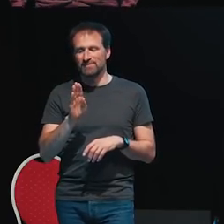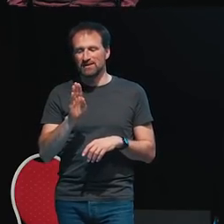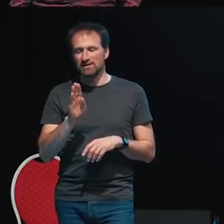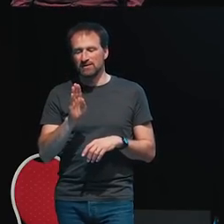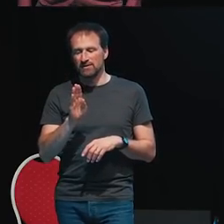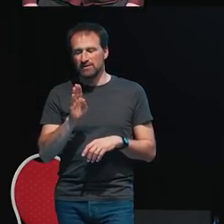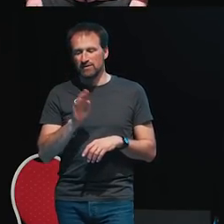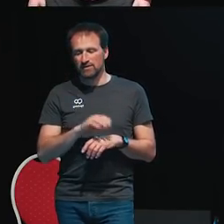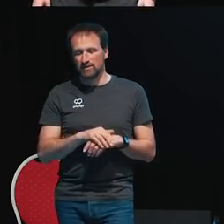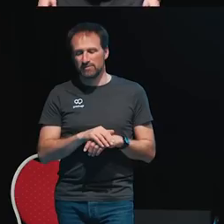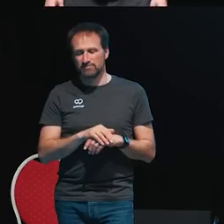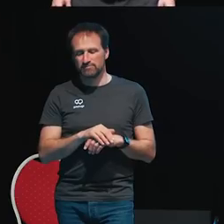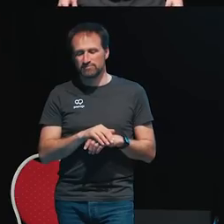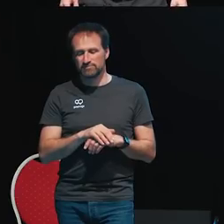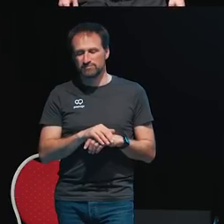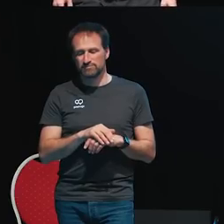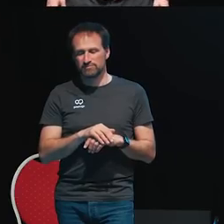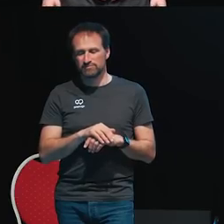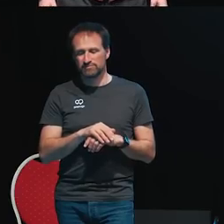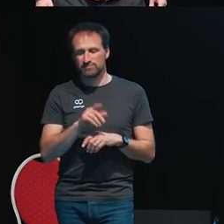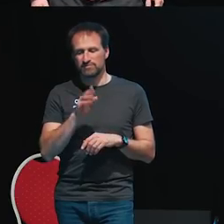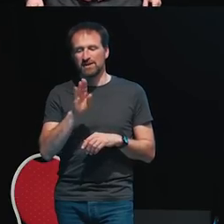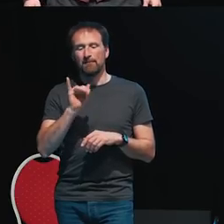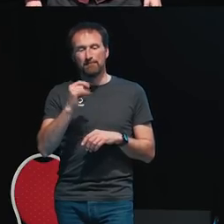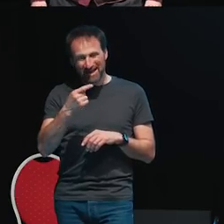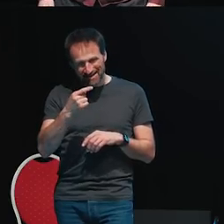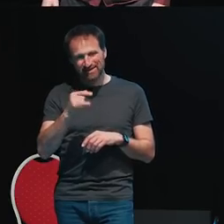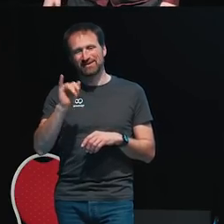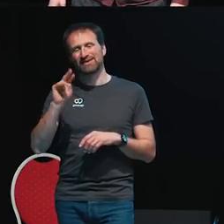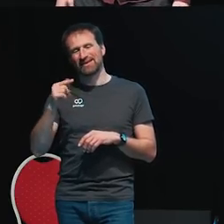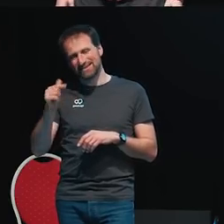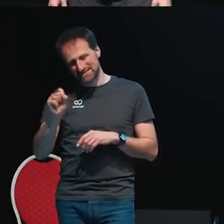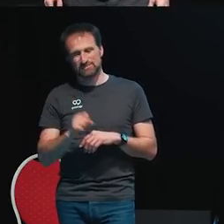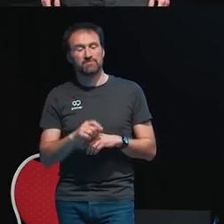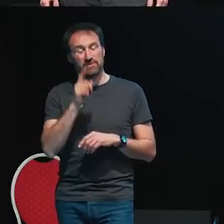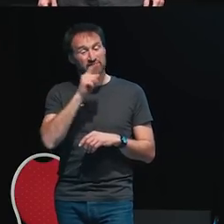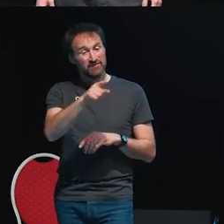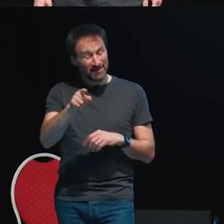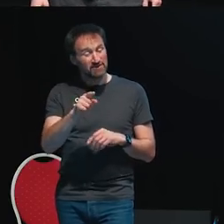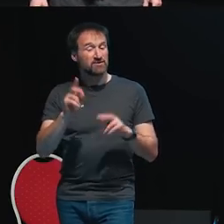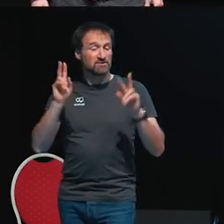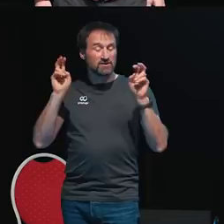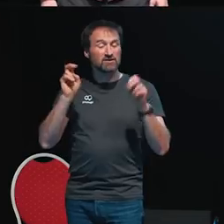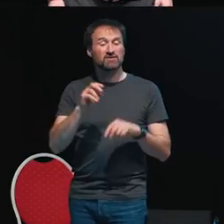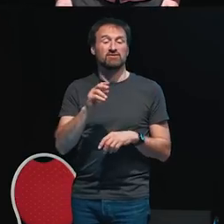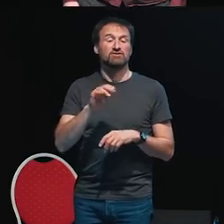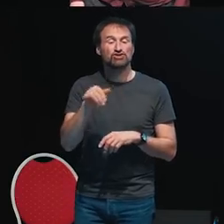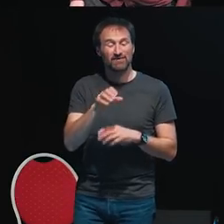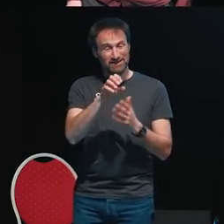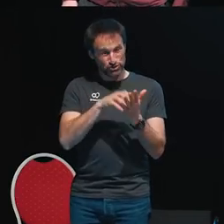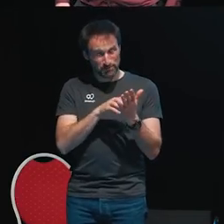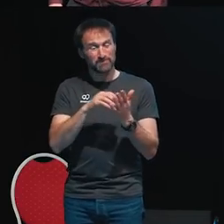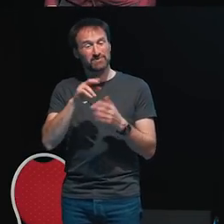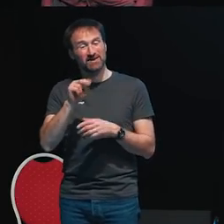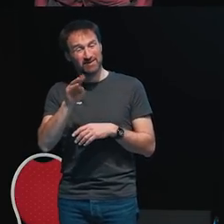now, what you have is when you use JavaScript numbers, you have 53 bits plus a